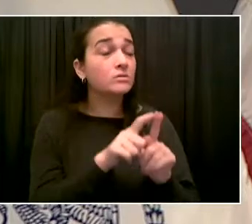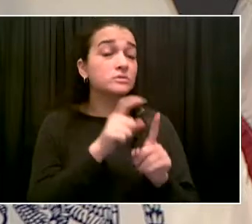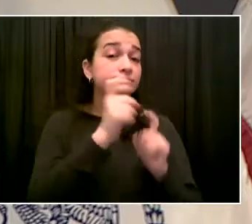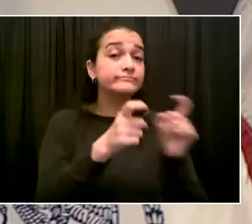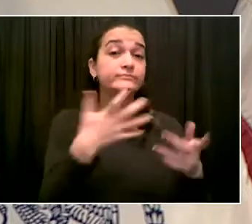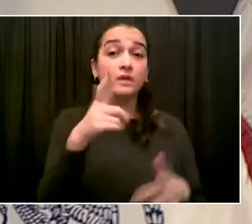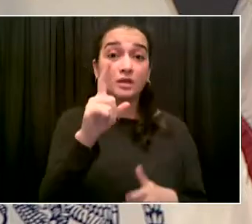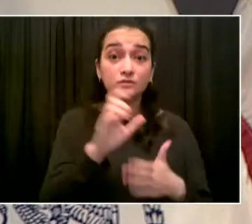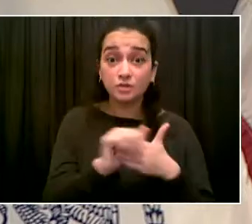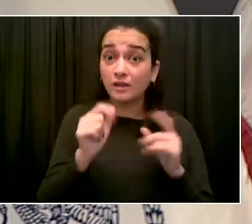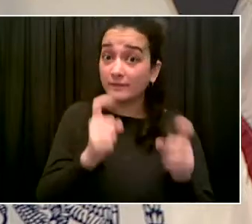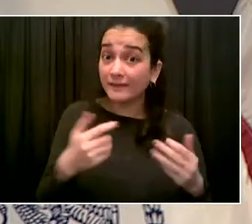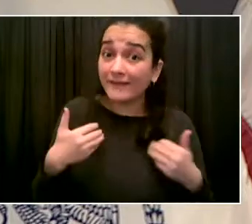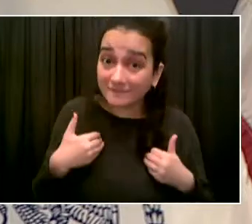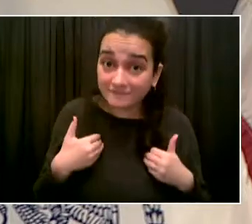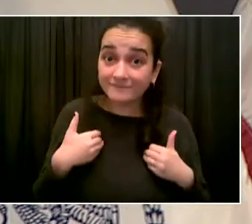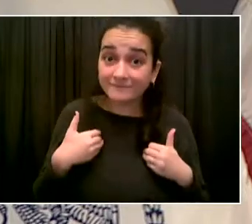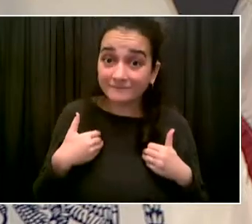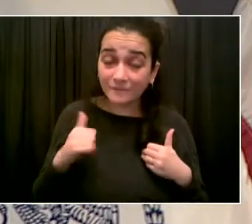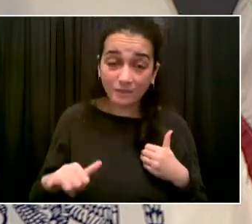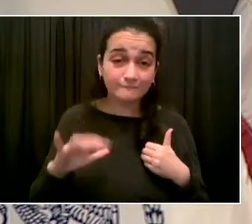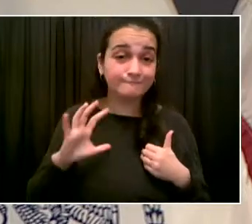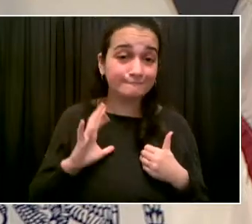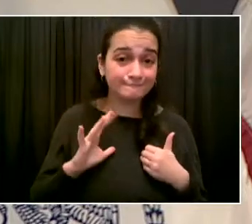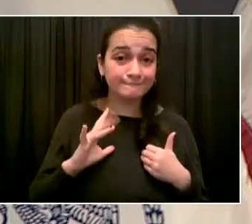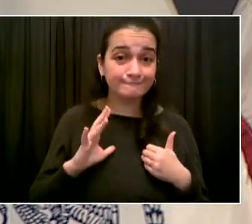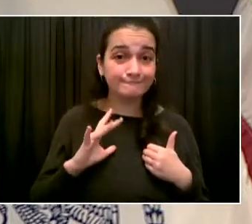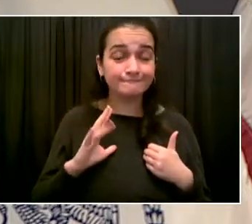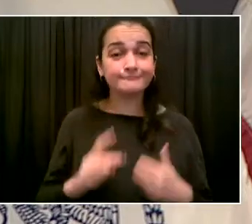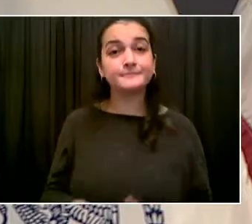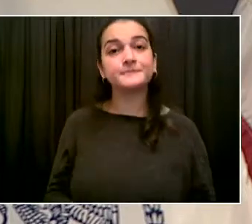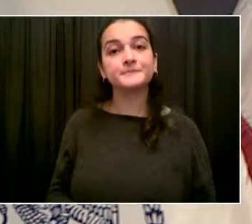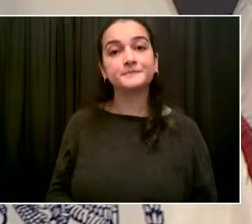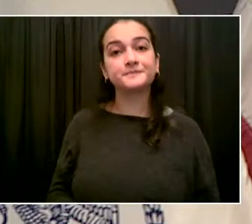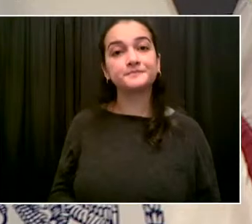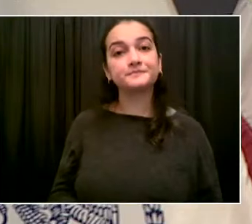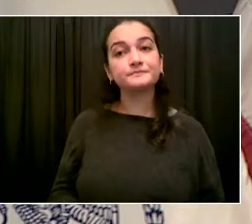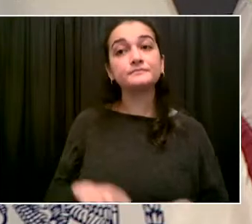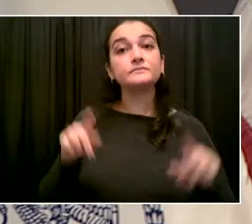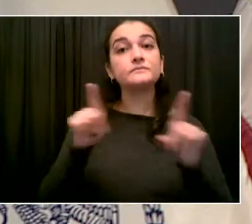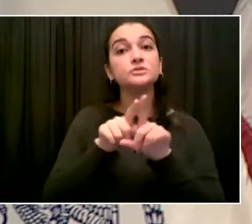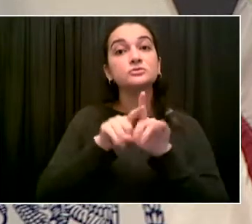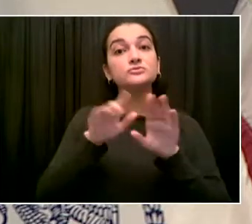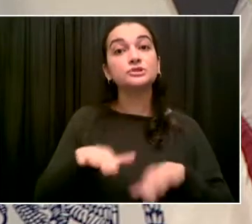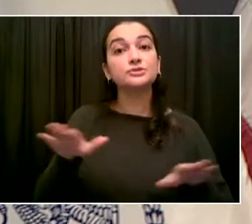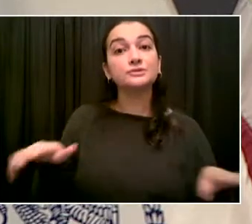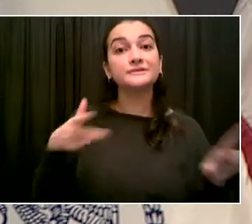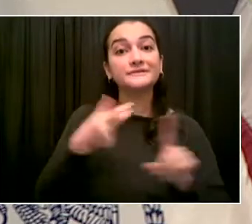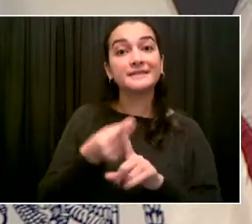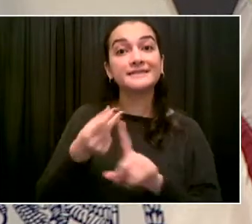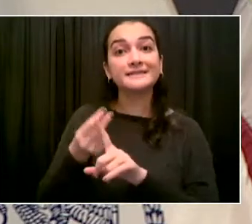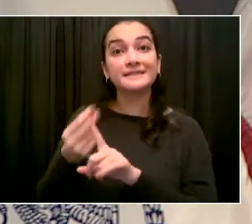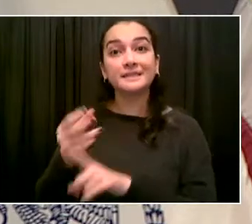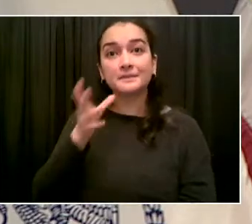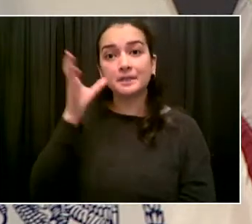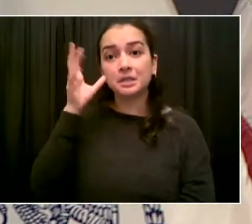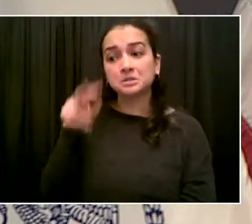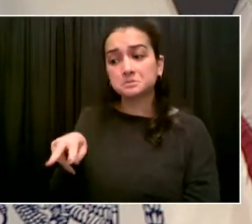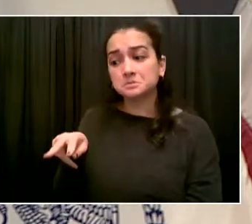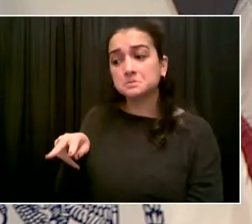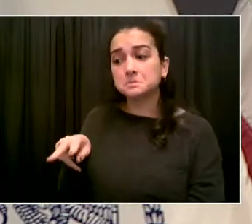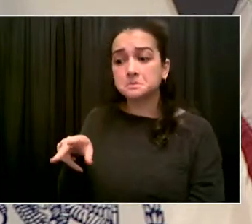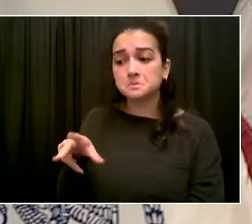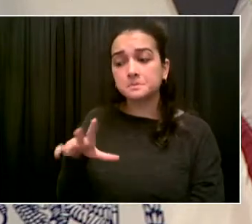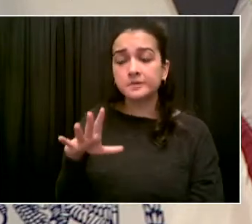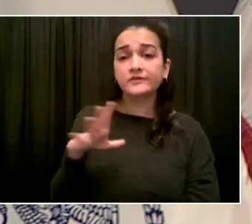and seeing their kids getting vaccinated and seeing how important that is going to encourage more family members to join in. Let